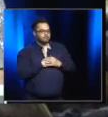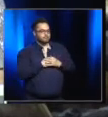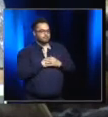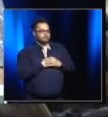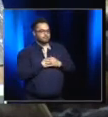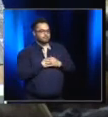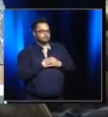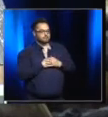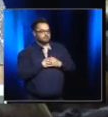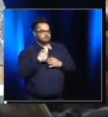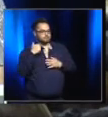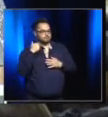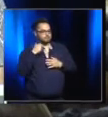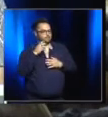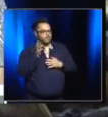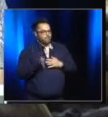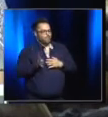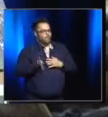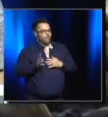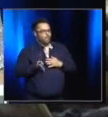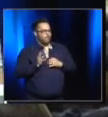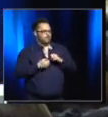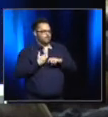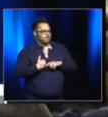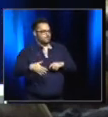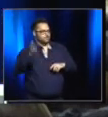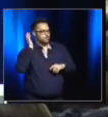started almost exactly 40 years ago,